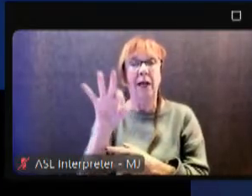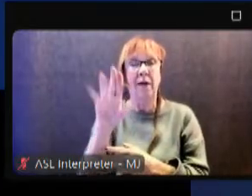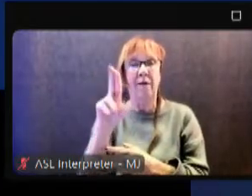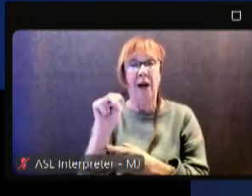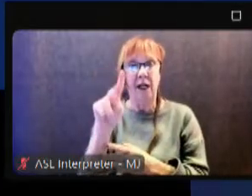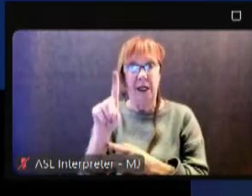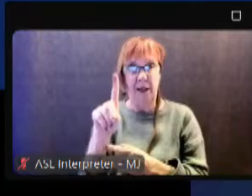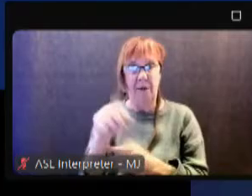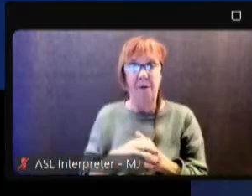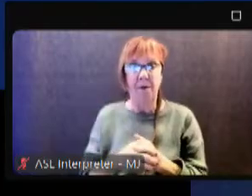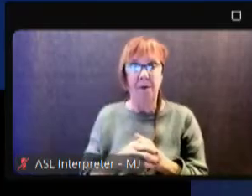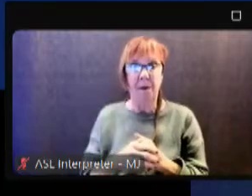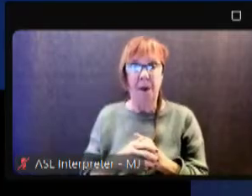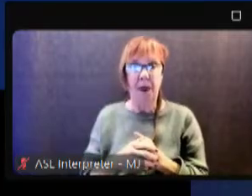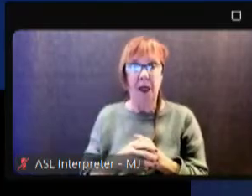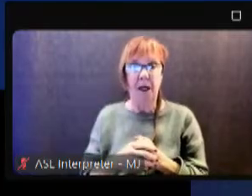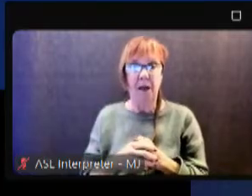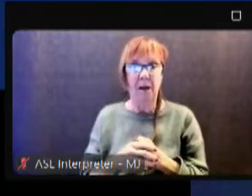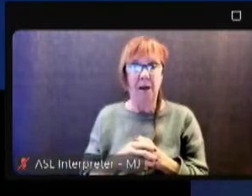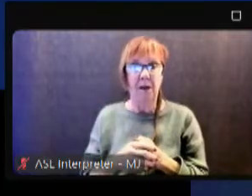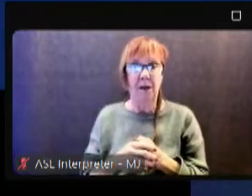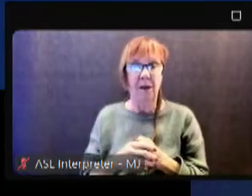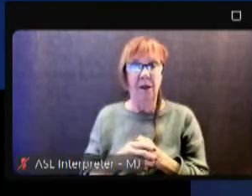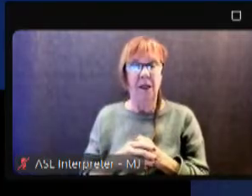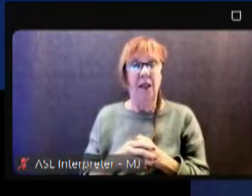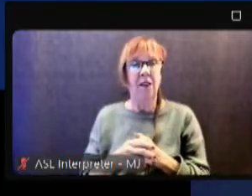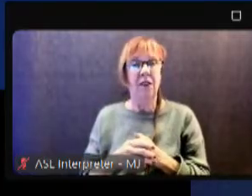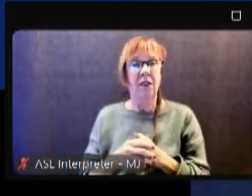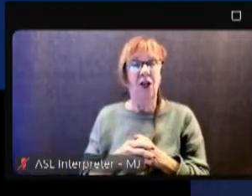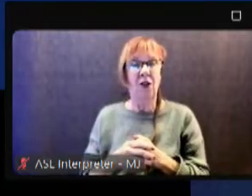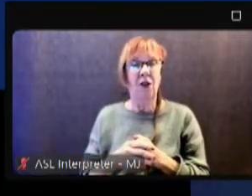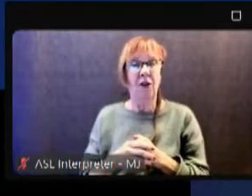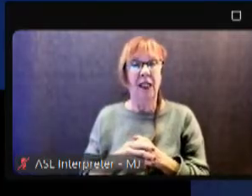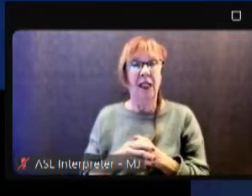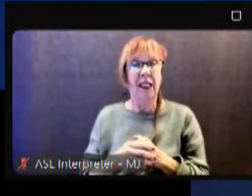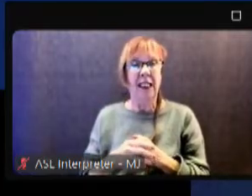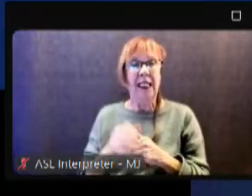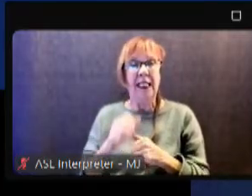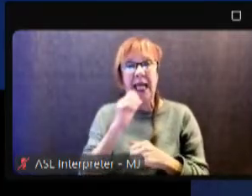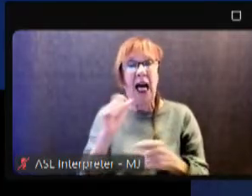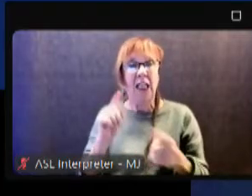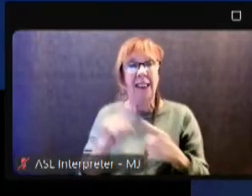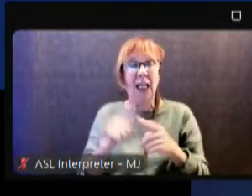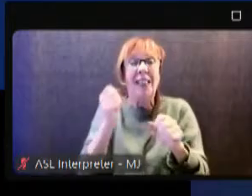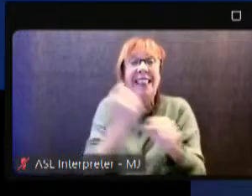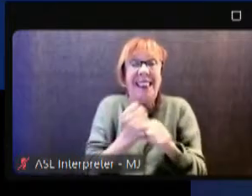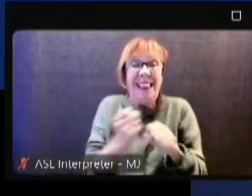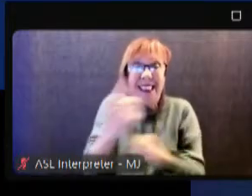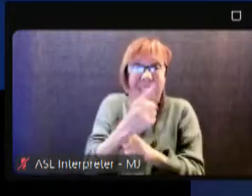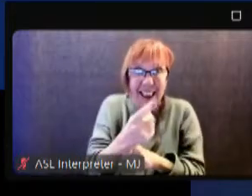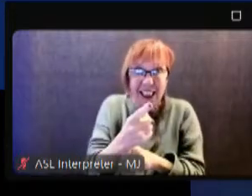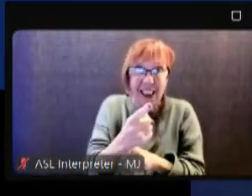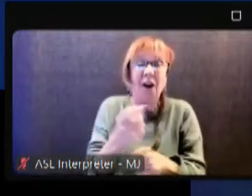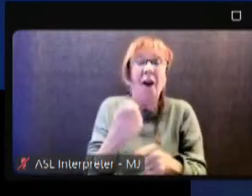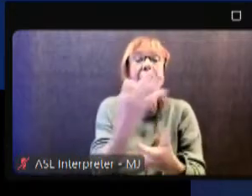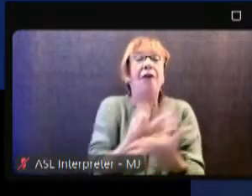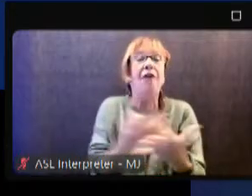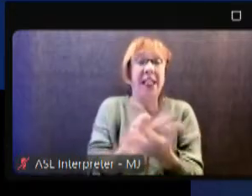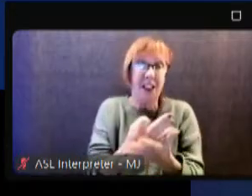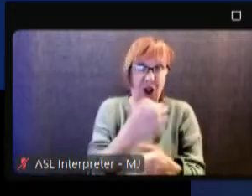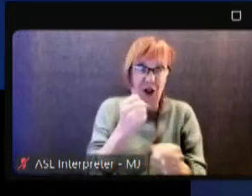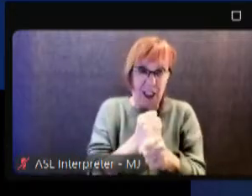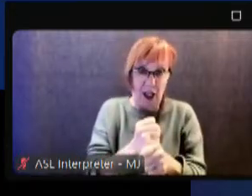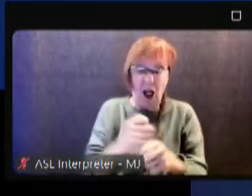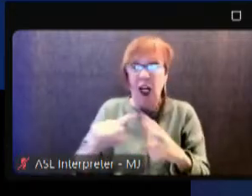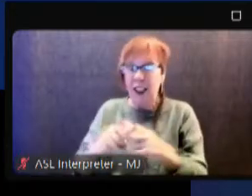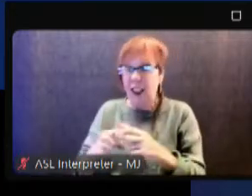And so, as Assessor Prang said, it's not until the next fiscal year, starting on July 1st and going to June 30, 2026, that